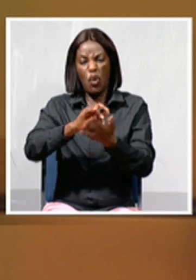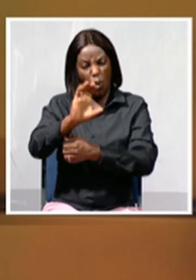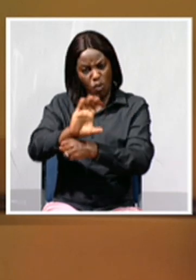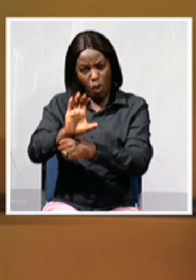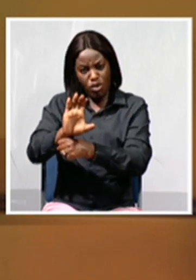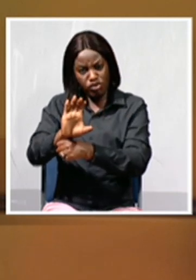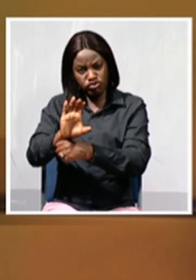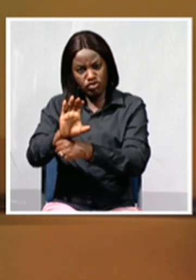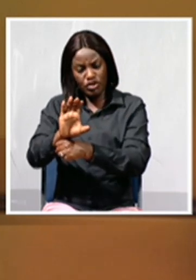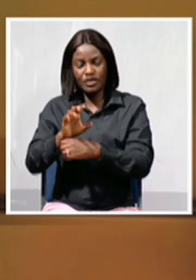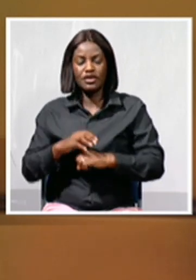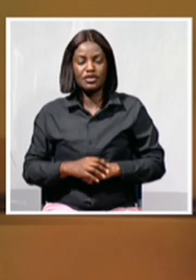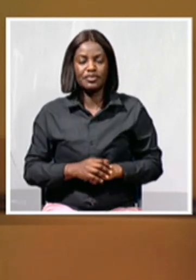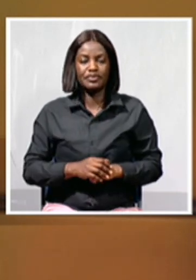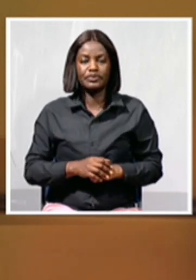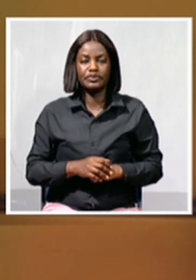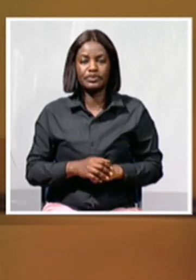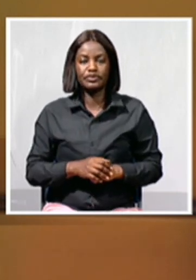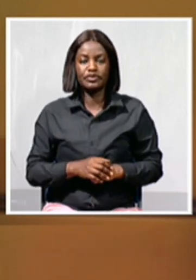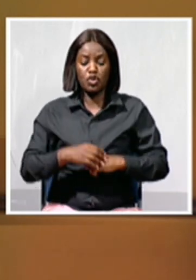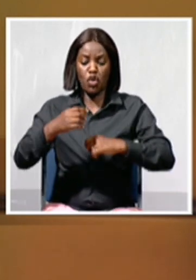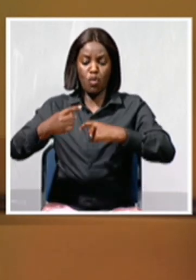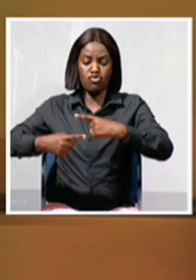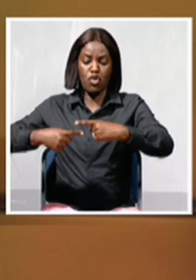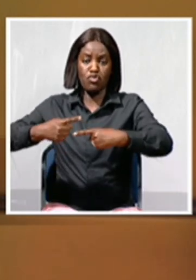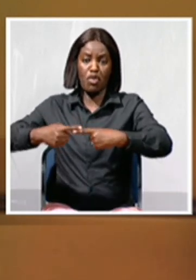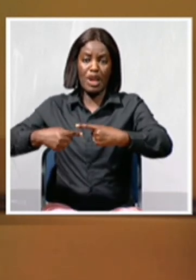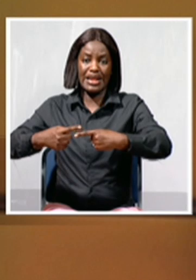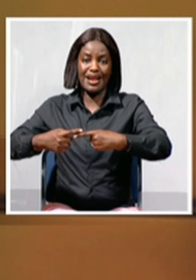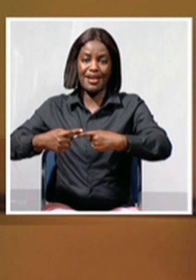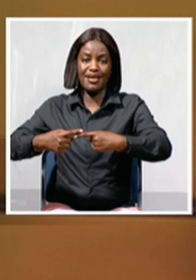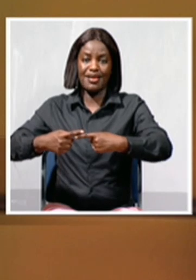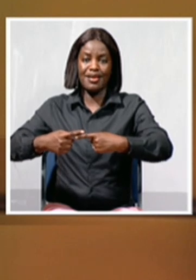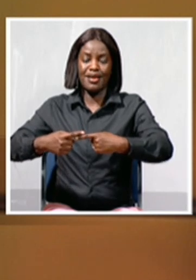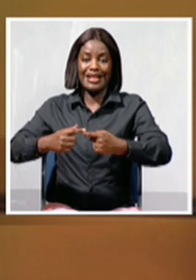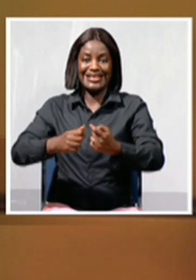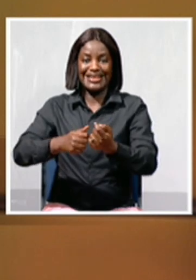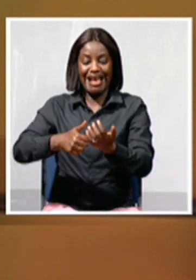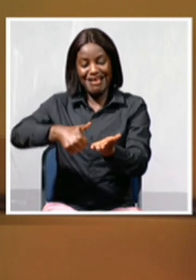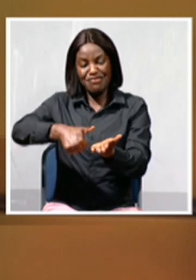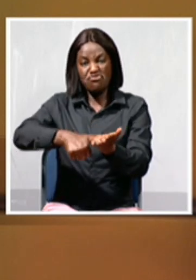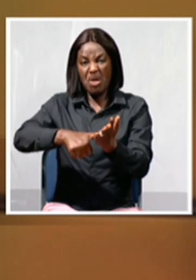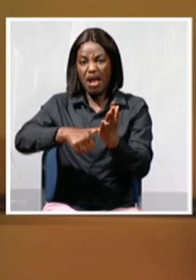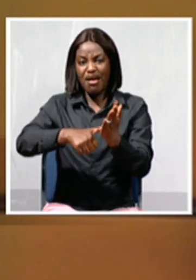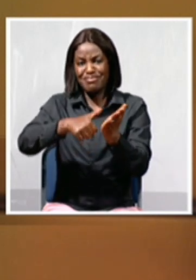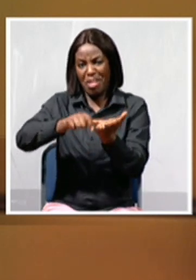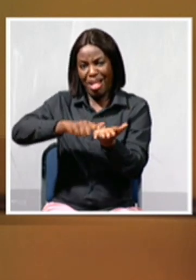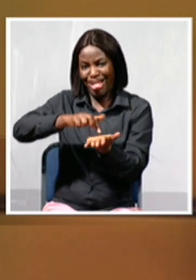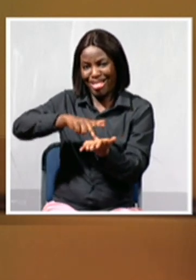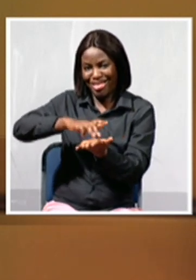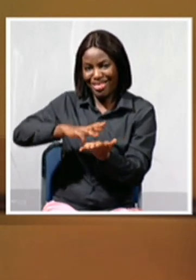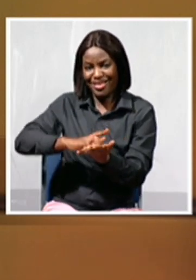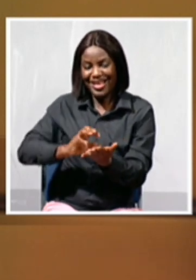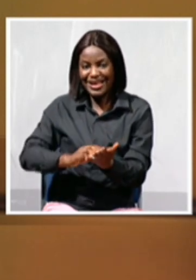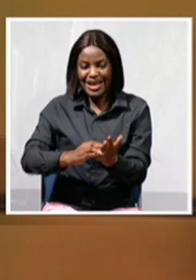we start running that data into what we call the automated fingerprint identification system. It's a system that we use